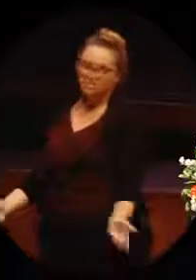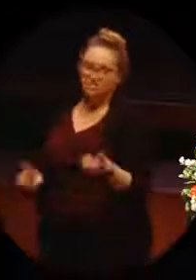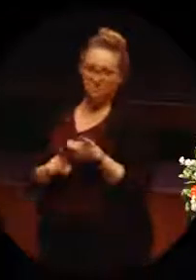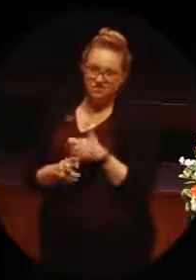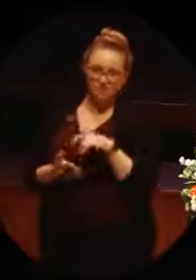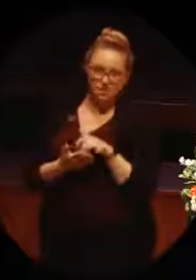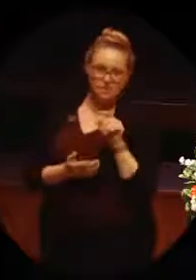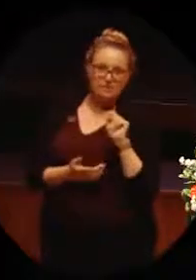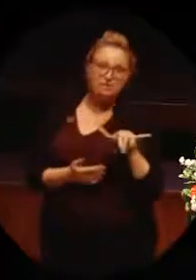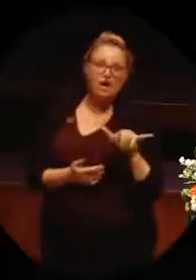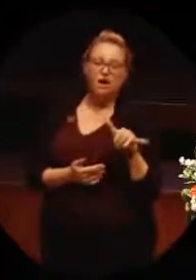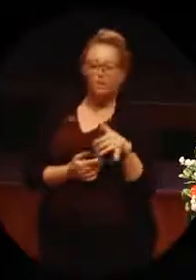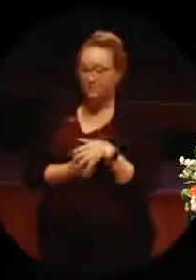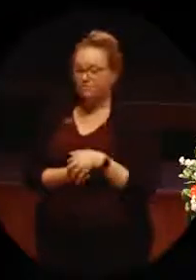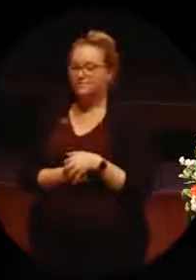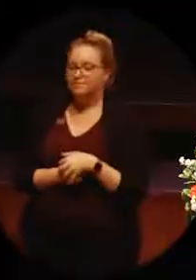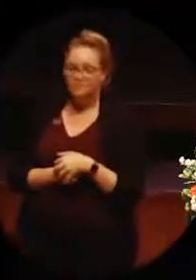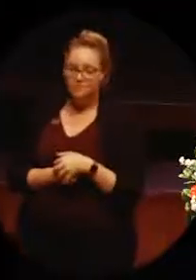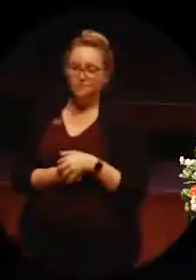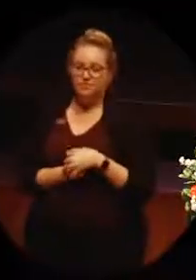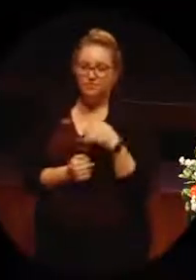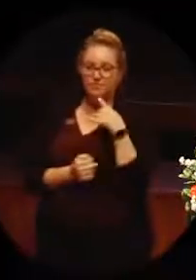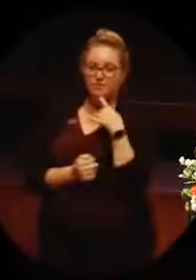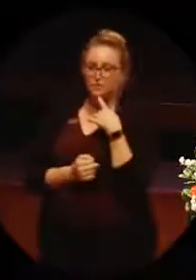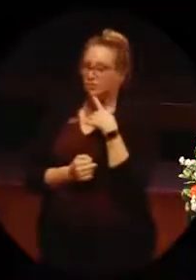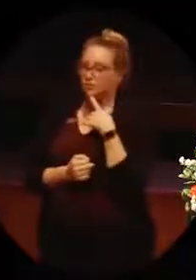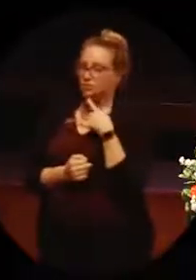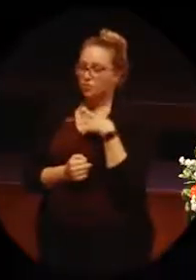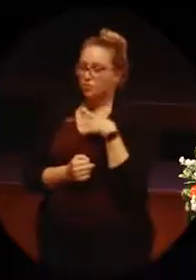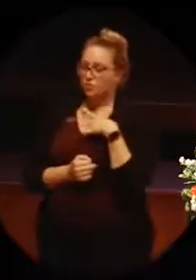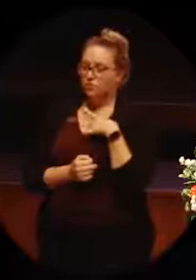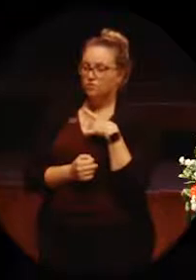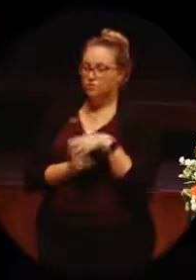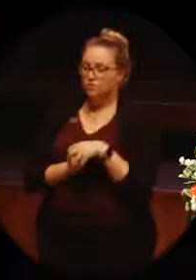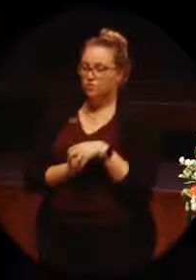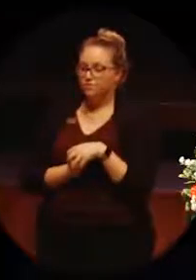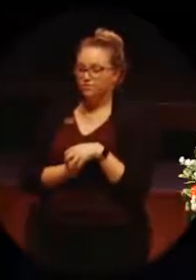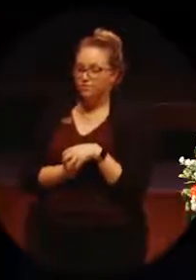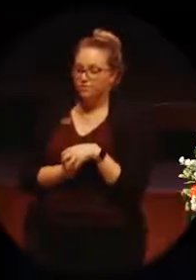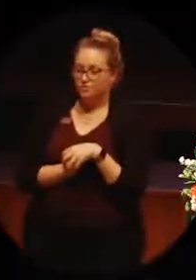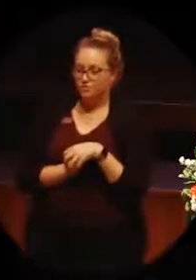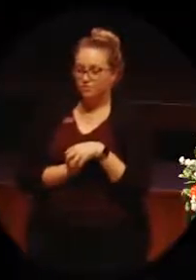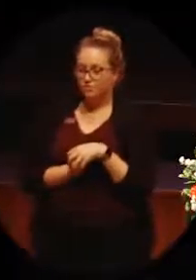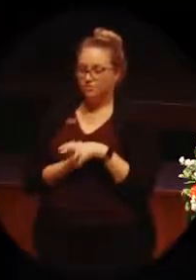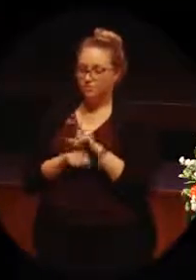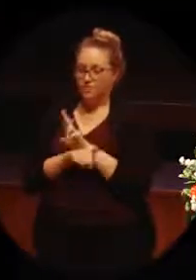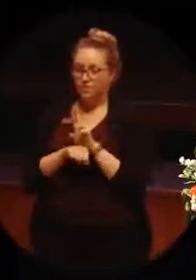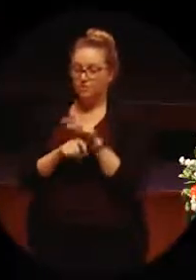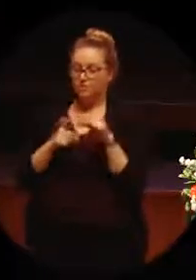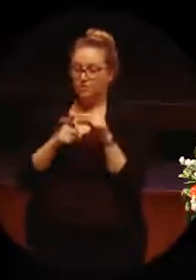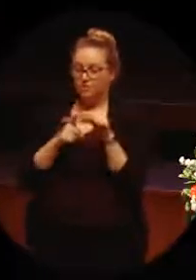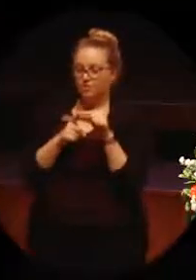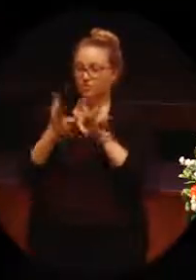That was Ty's ethos. He would use the words smoke and mirrors. He did not allow smoke and